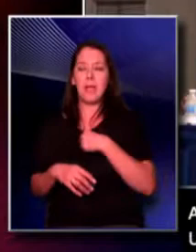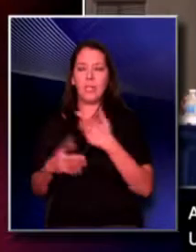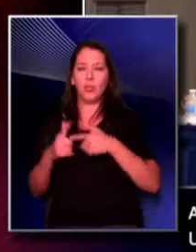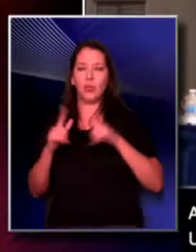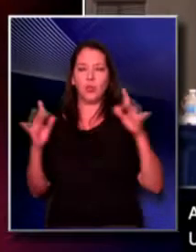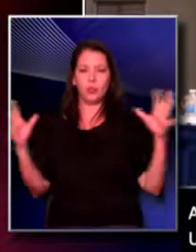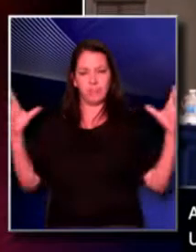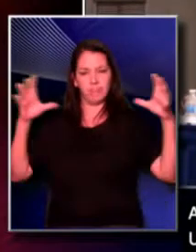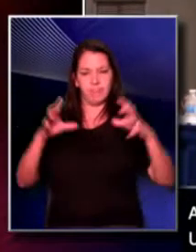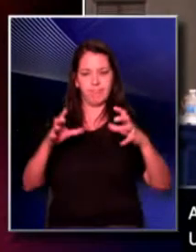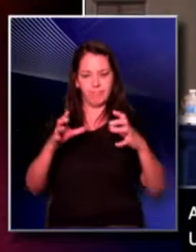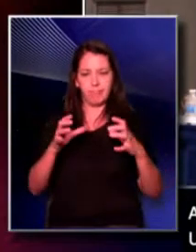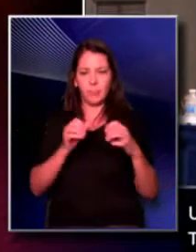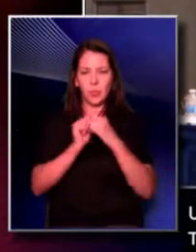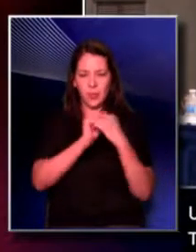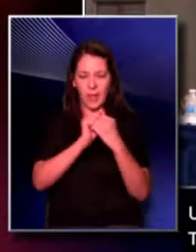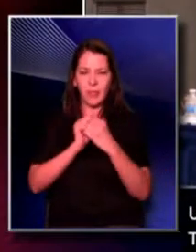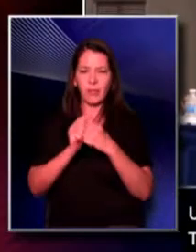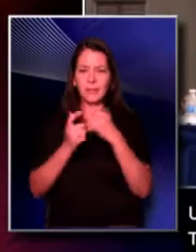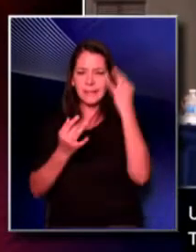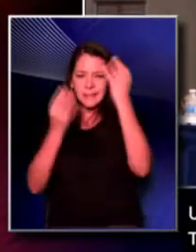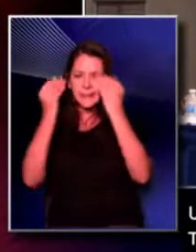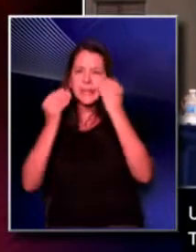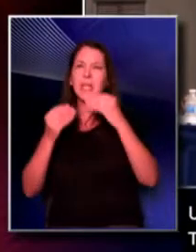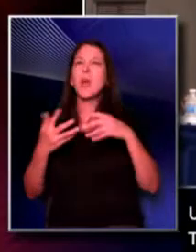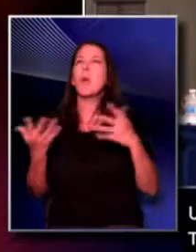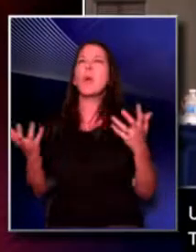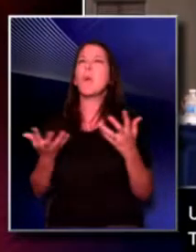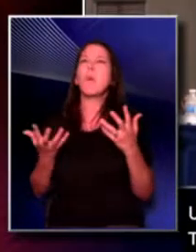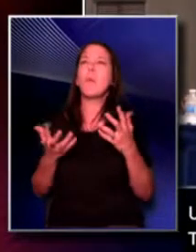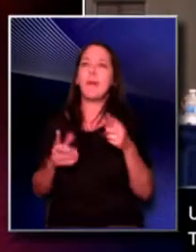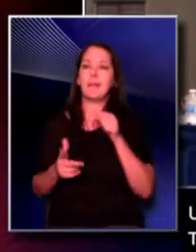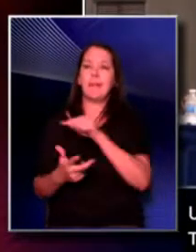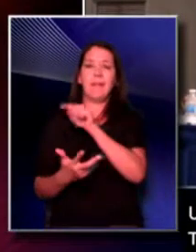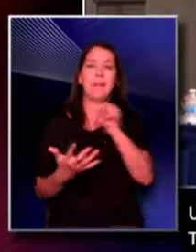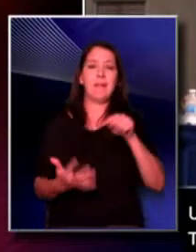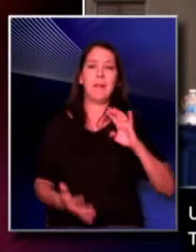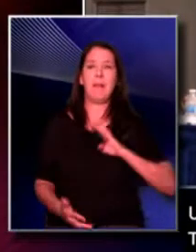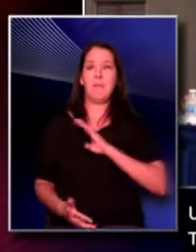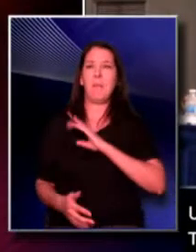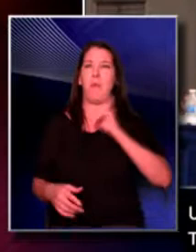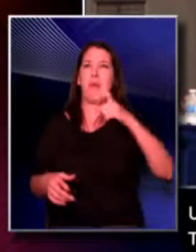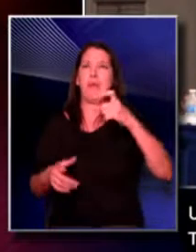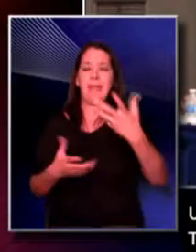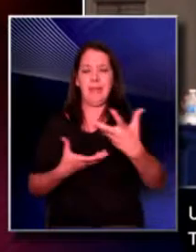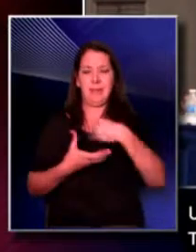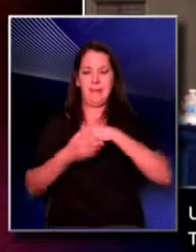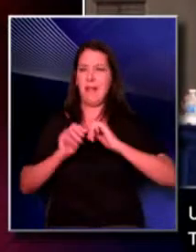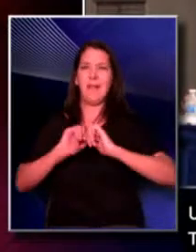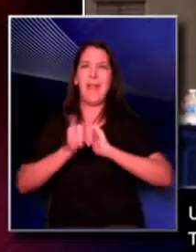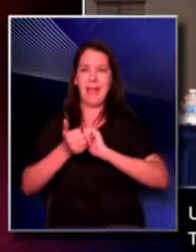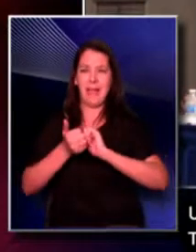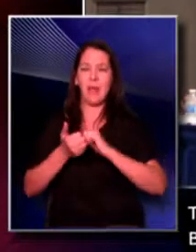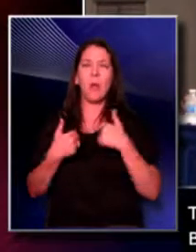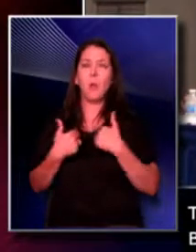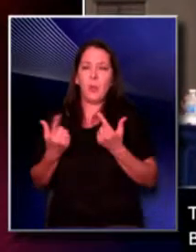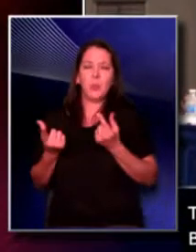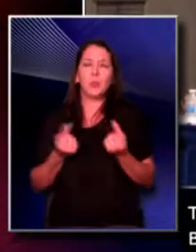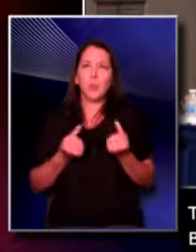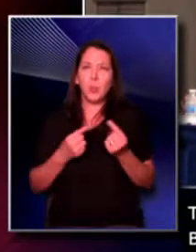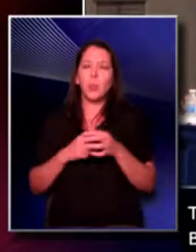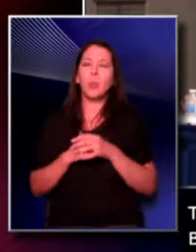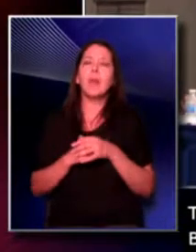think about, okay, what is that the board needs to do to work with the agency that